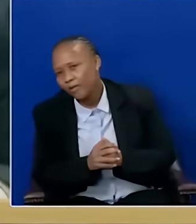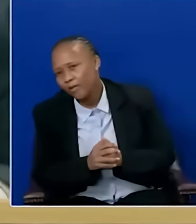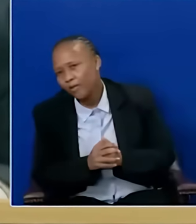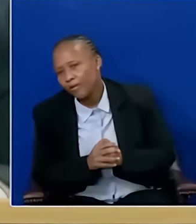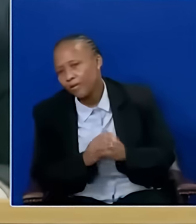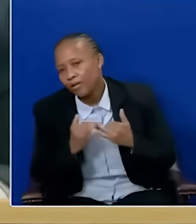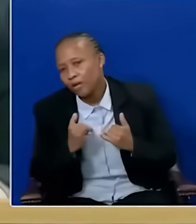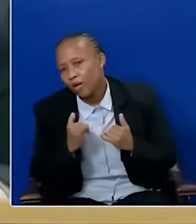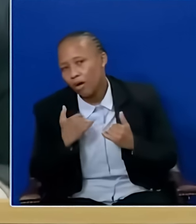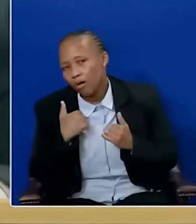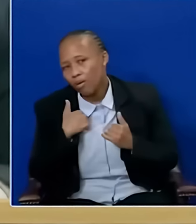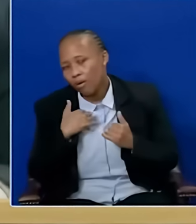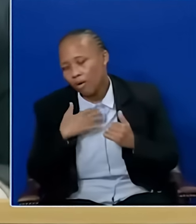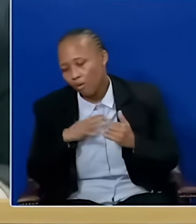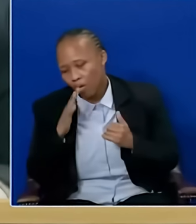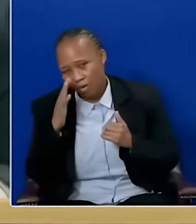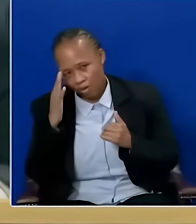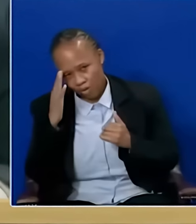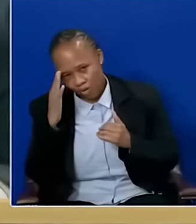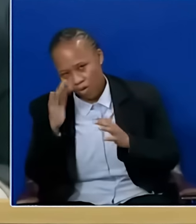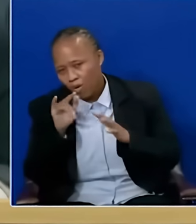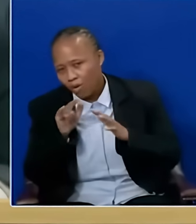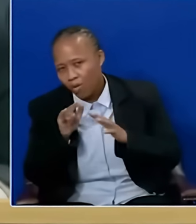he personally give?